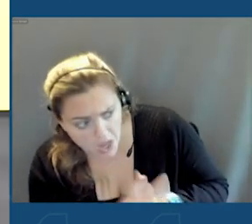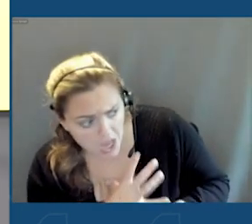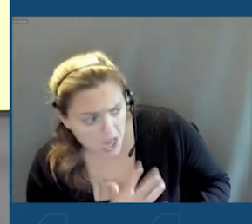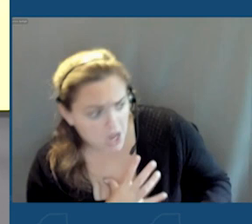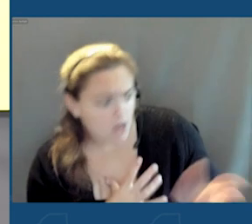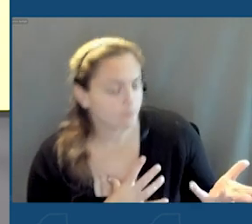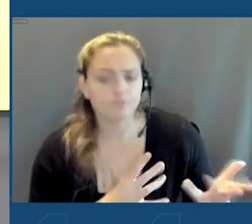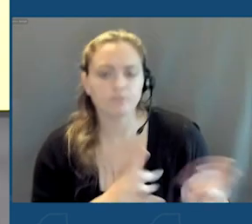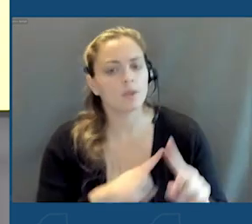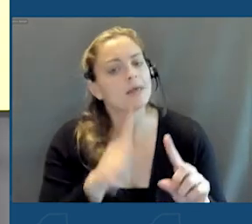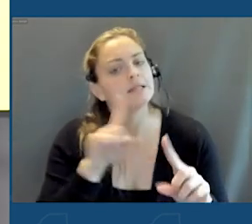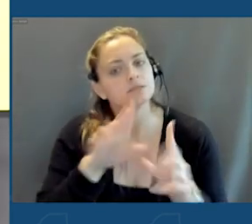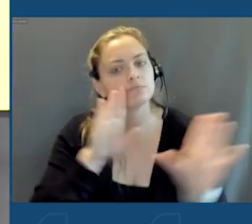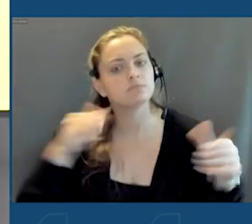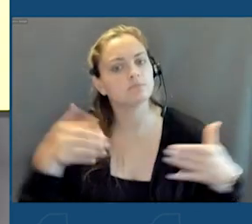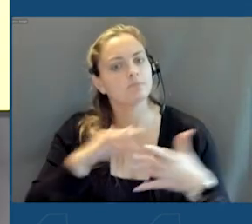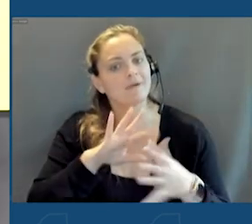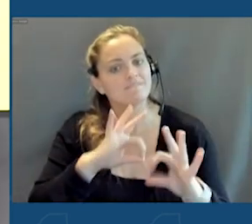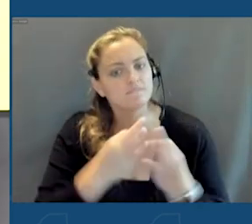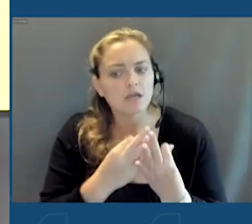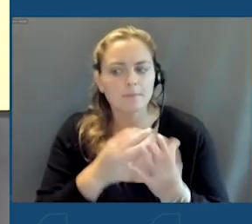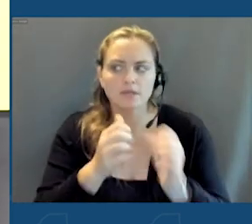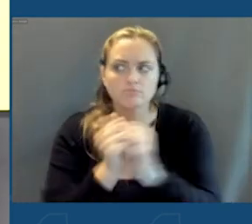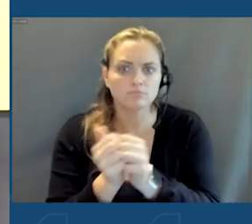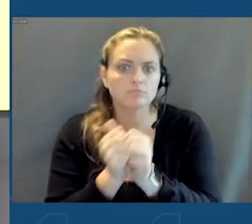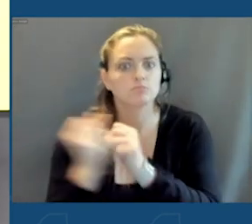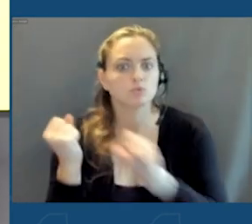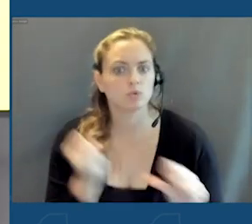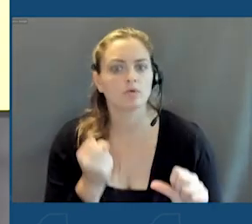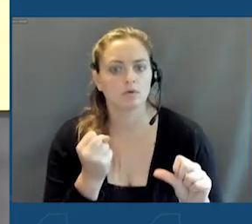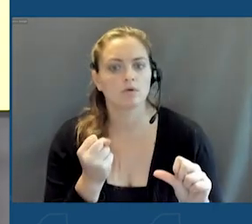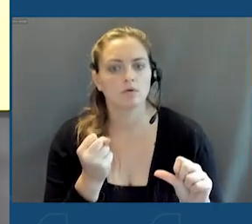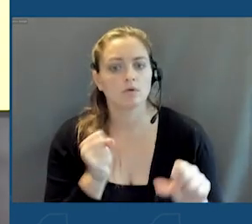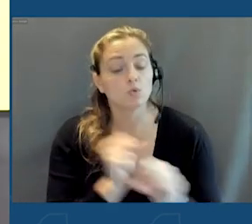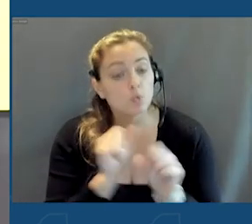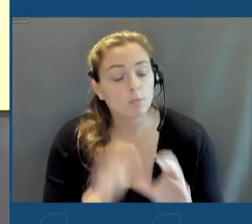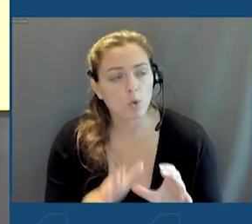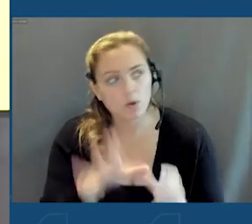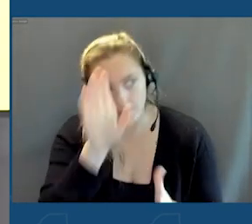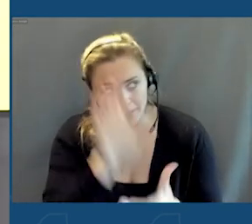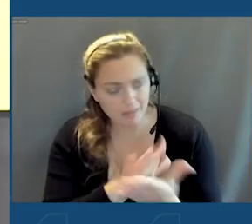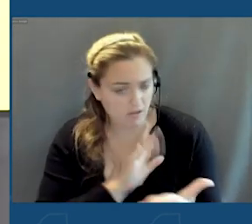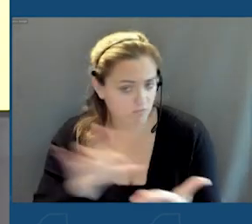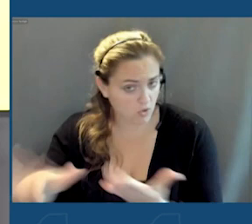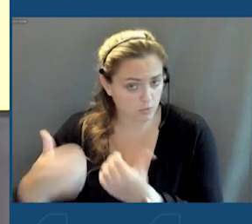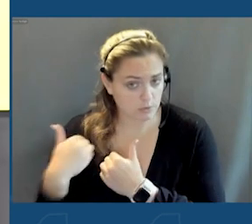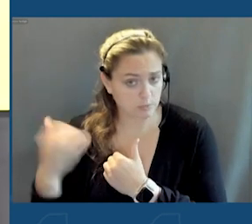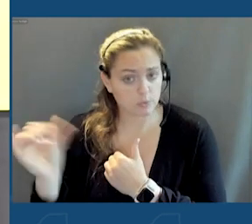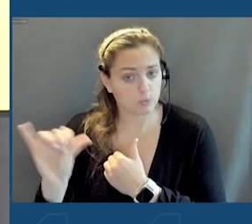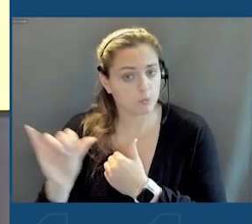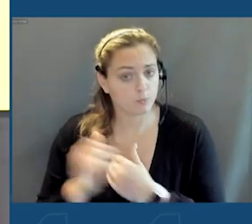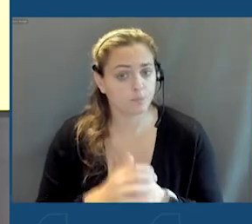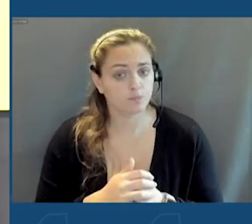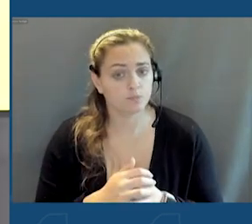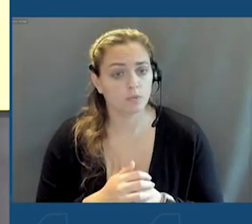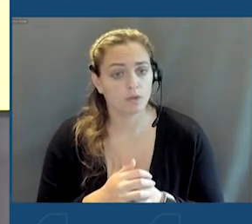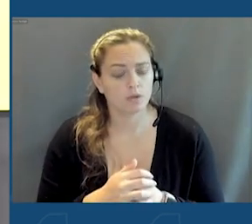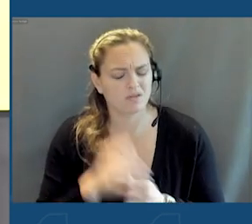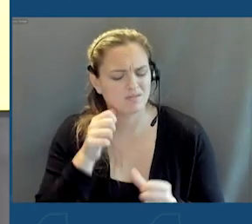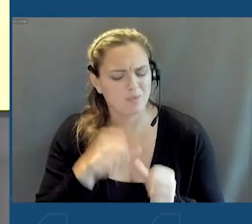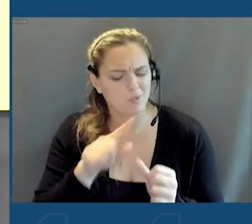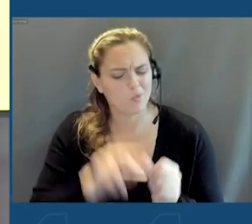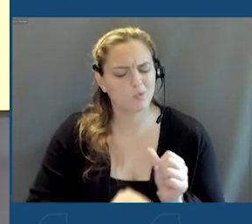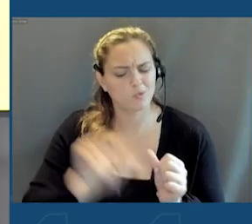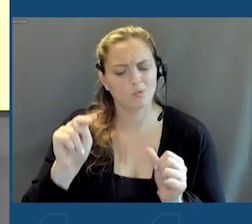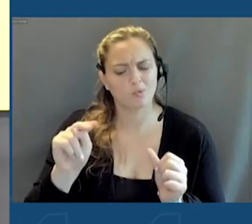all about families staying together and being strong. So employers, I believe, have a responsibility. I remember going up to the North Country,